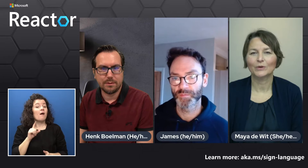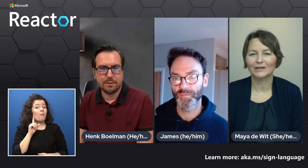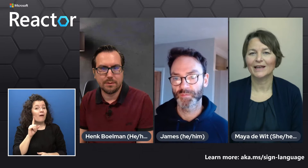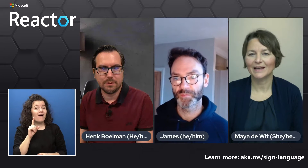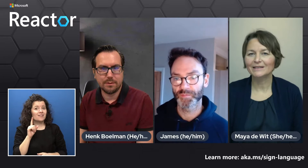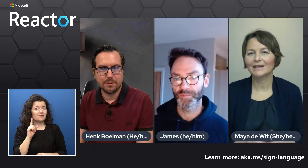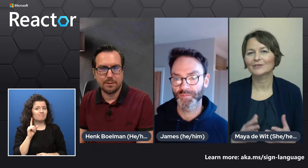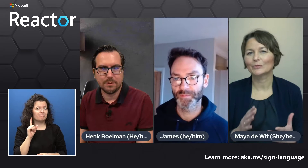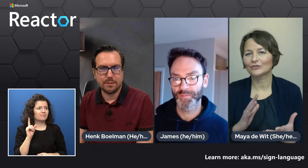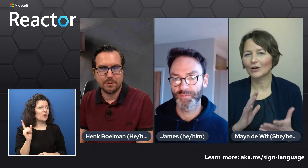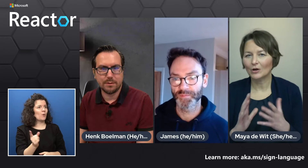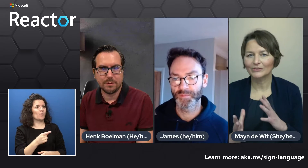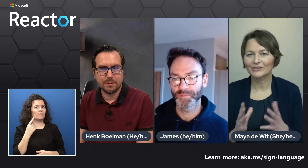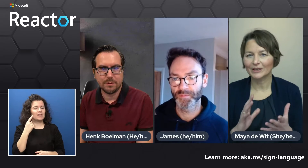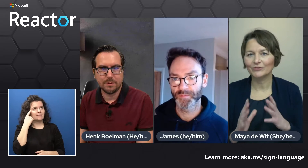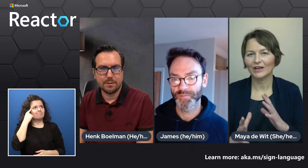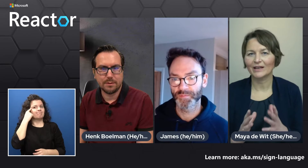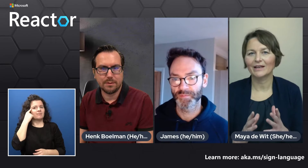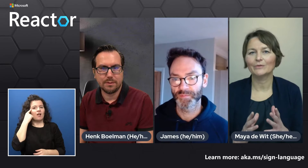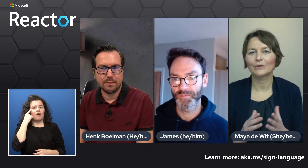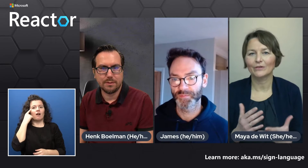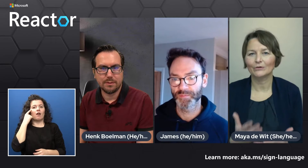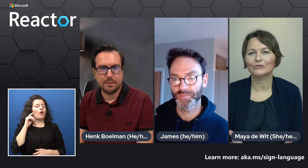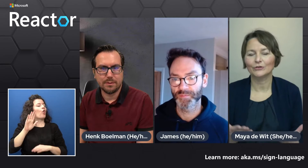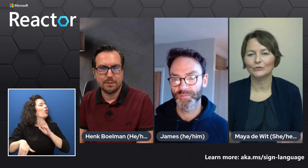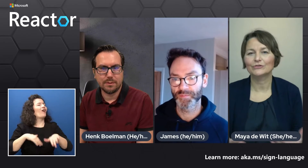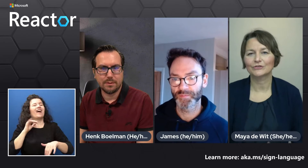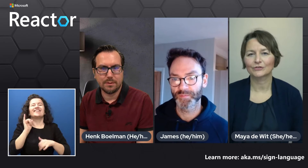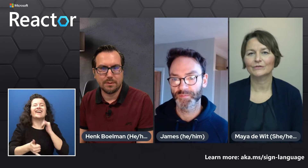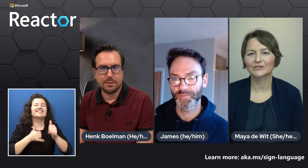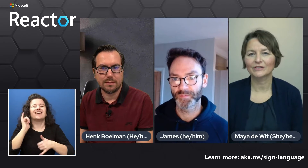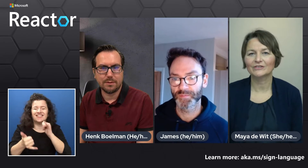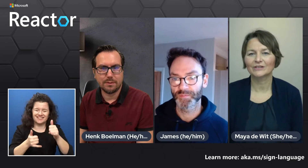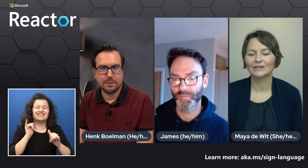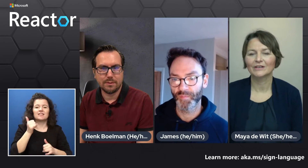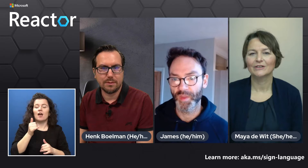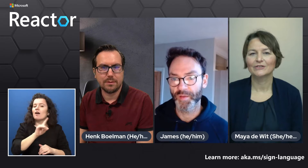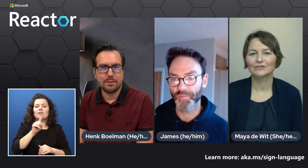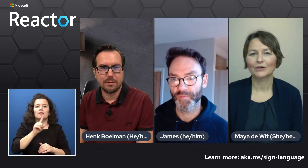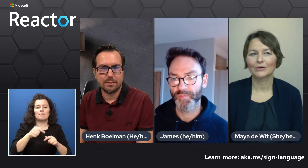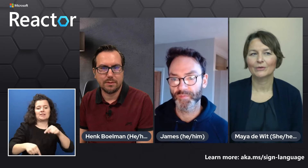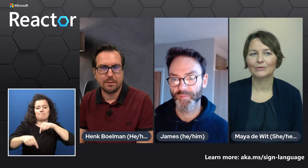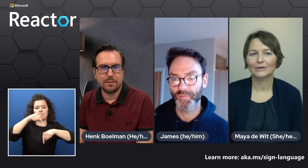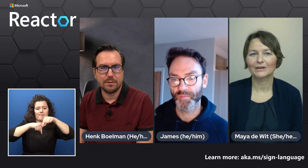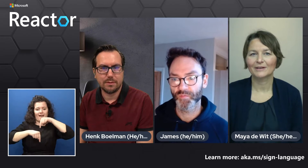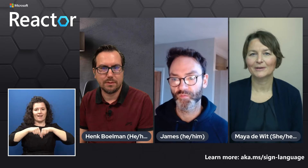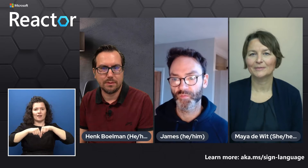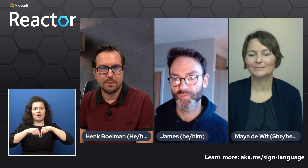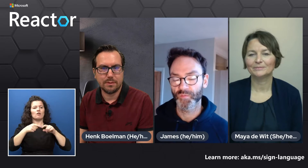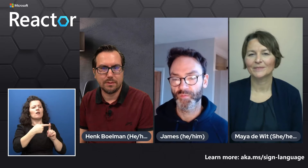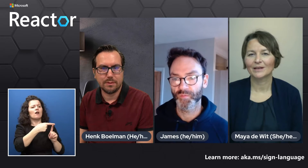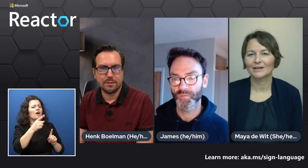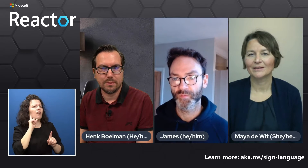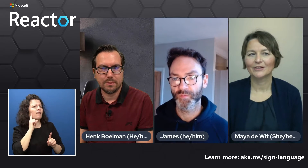shouldn't run ahead. Like, we should always keep checking in with those who use the services. So,